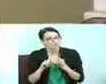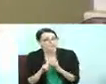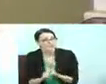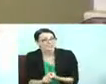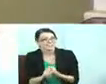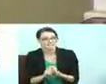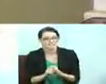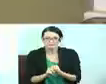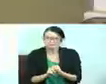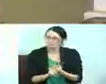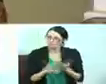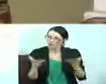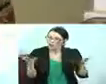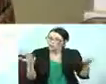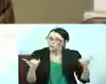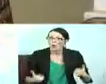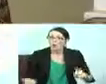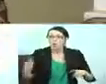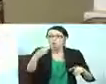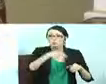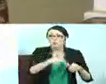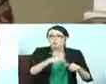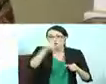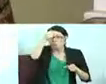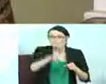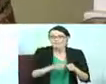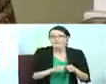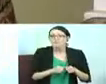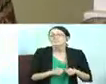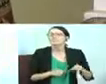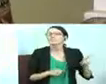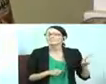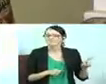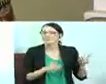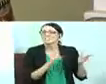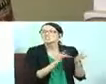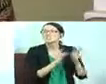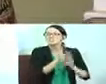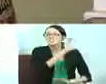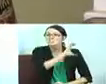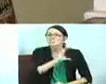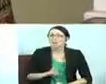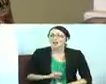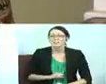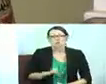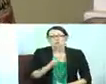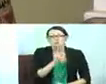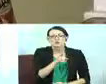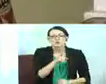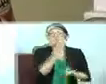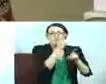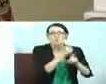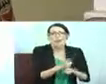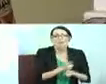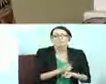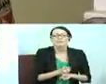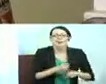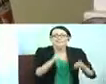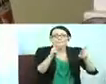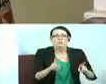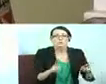would like for you to join me in remembering that Jesus Christ is our true and rightful emancipator of